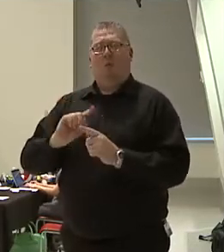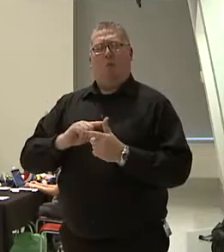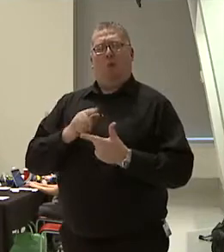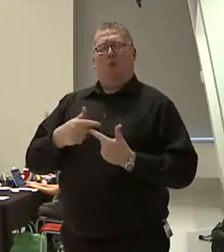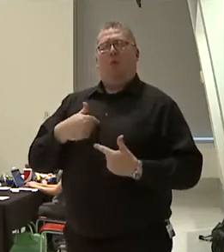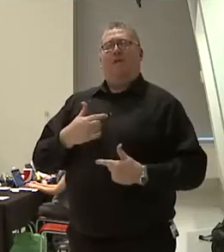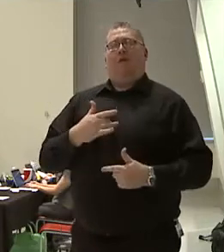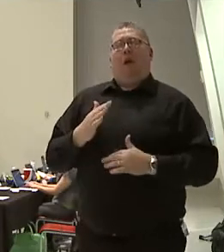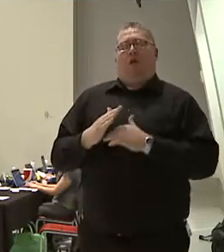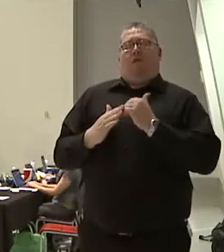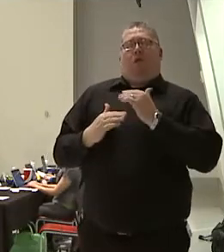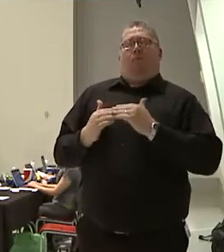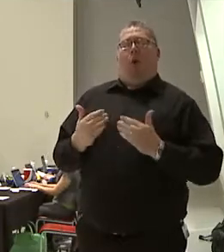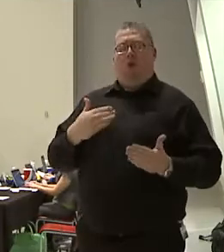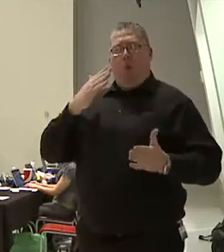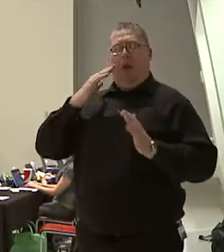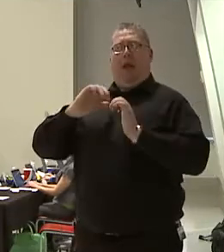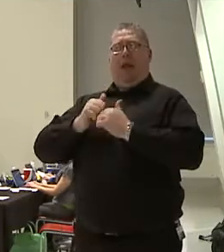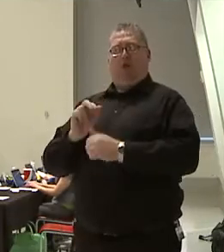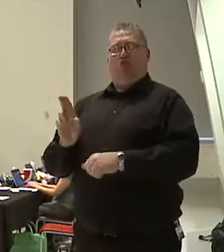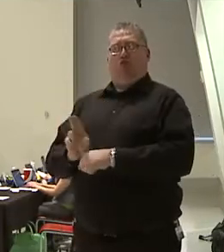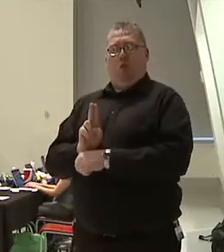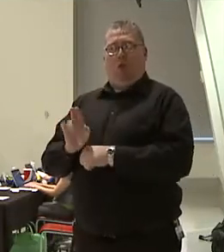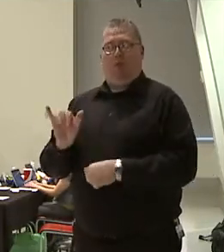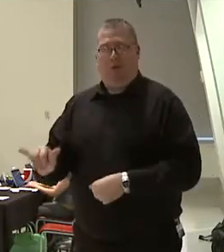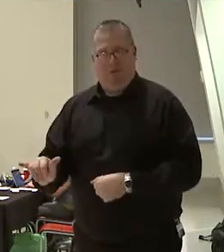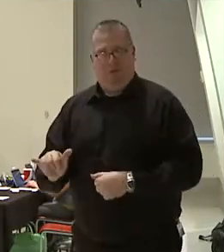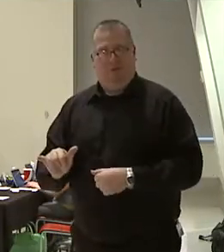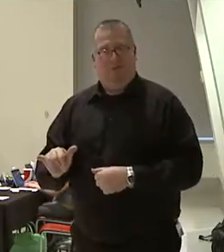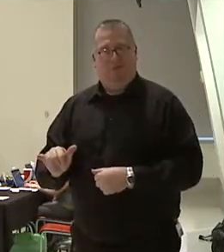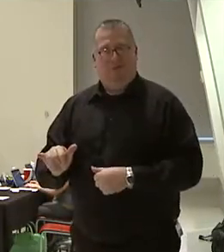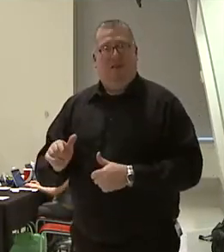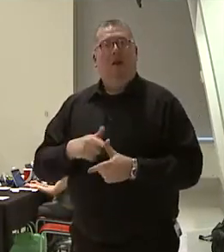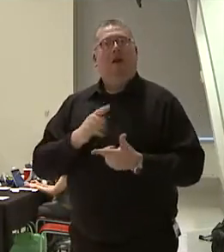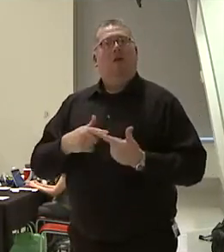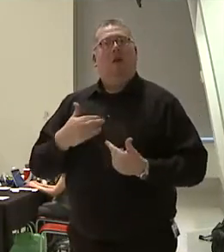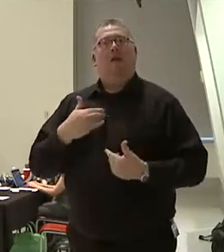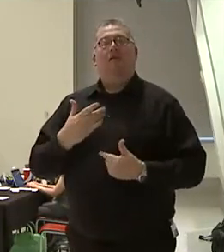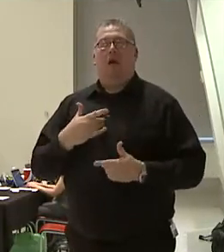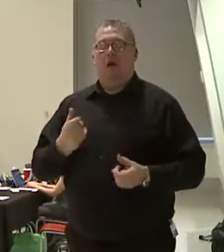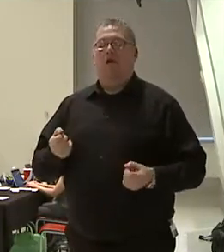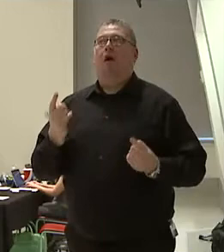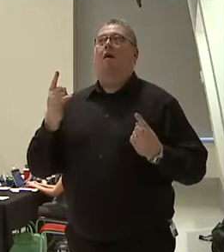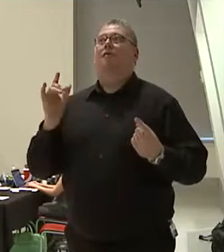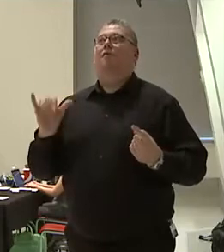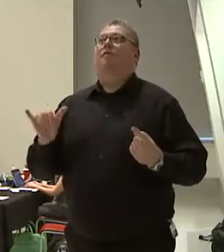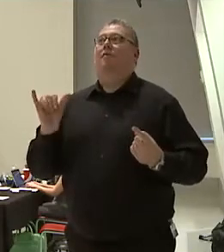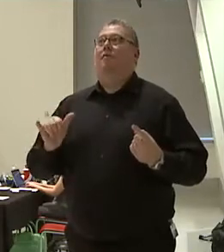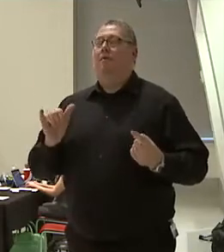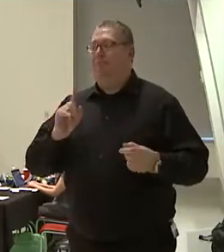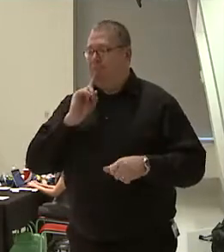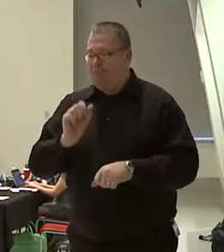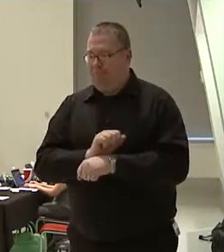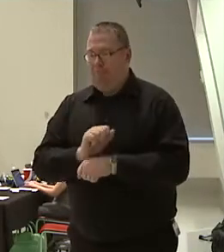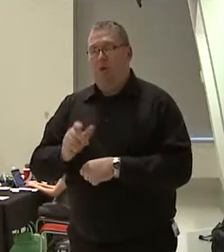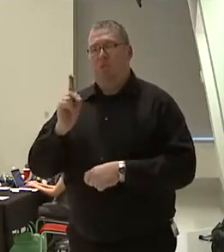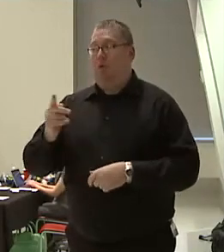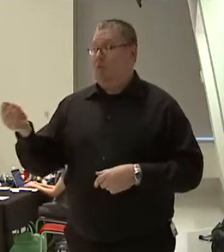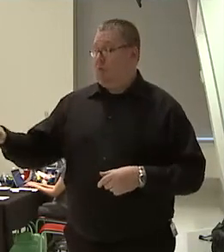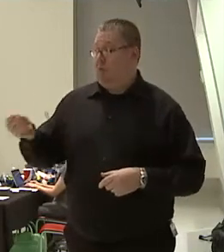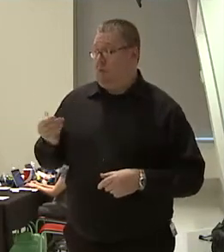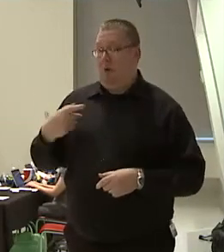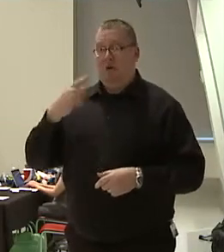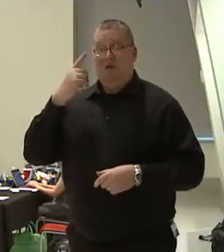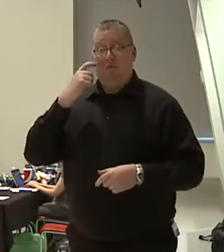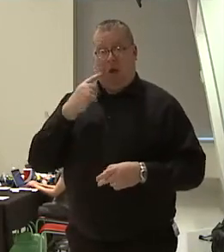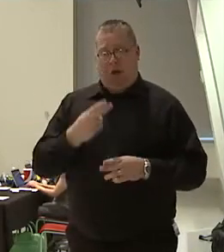hump of having to learn how do you tweet, and, you know, you have a few aha moments where somebody handed you a suspect